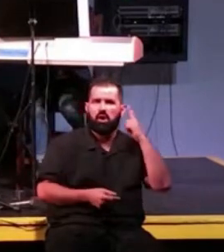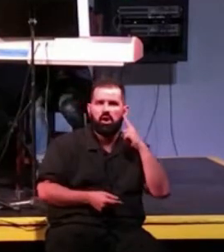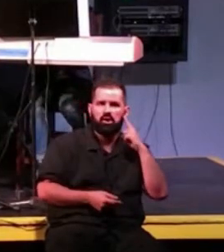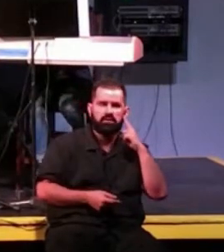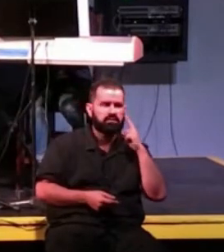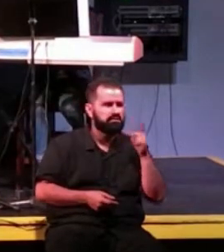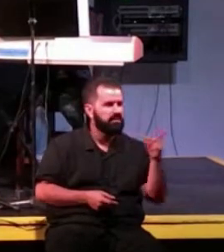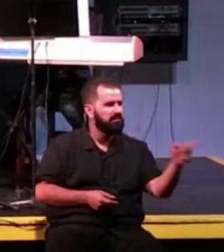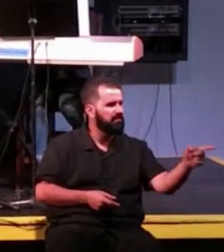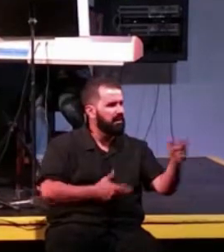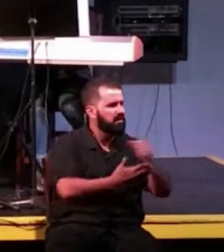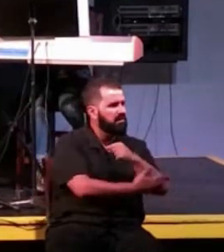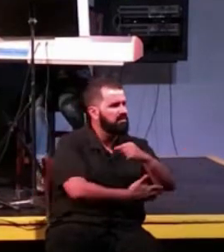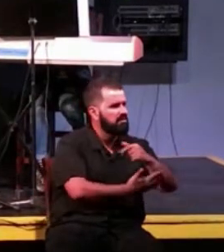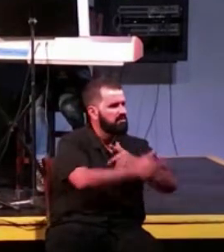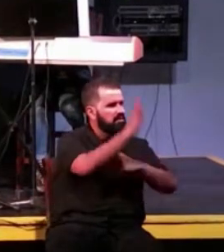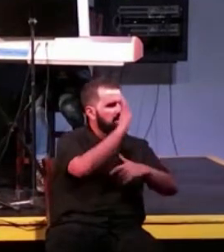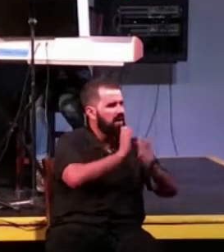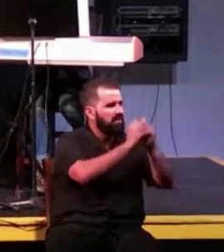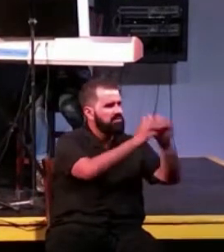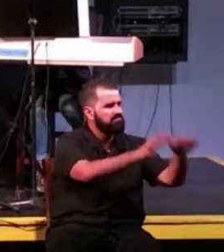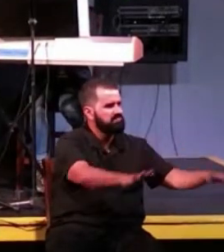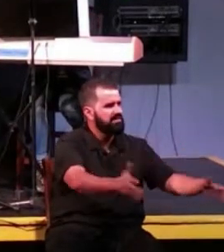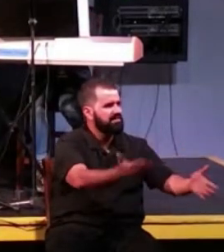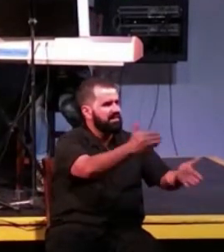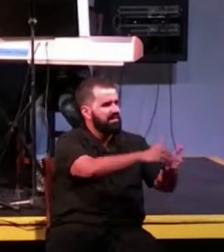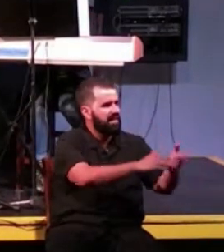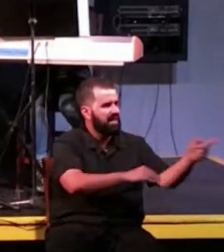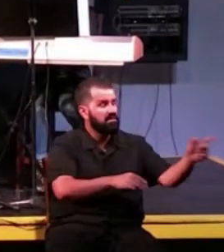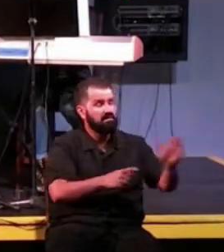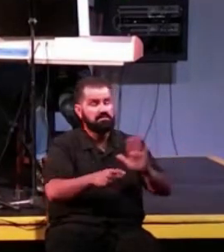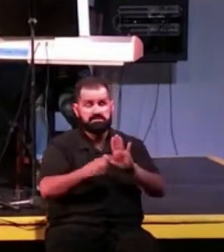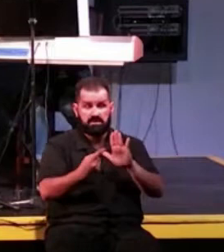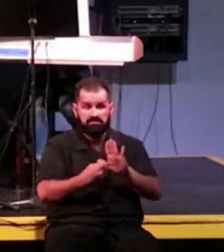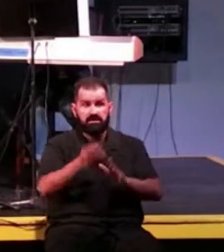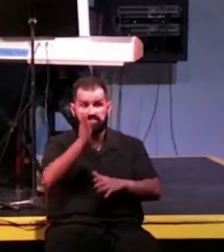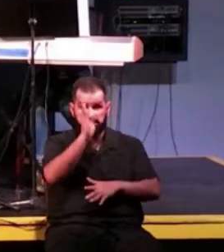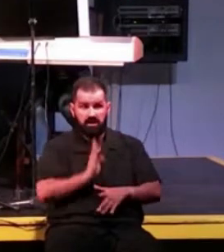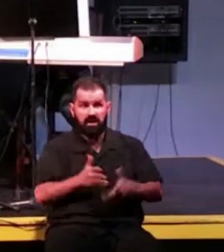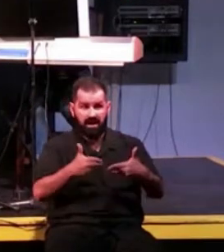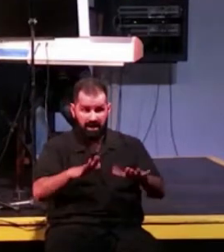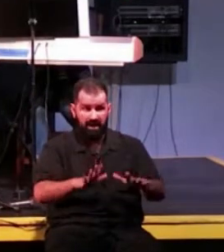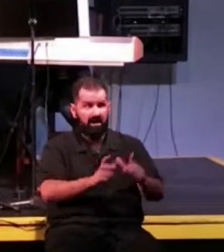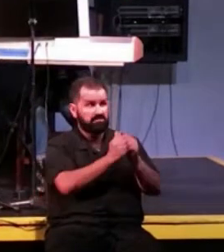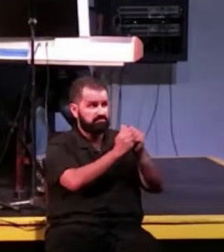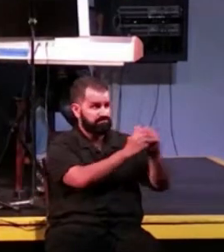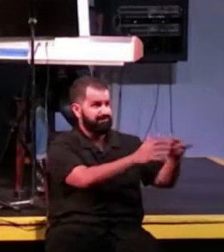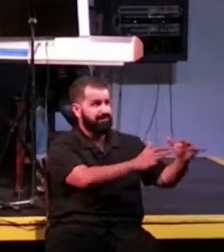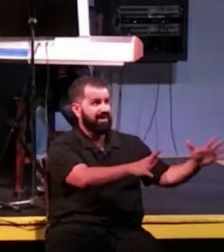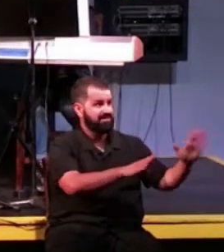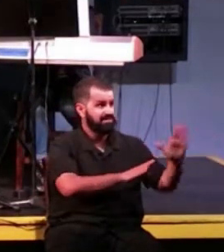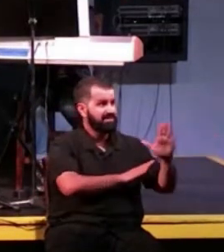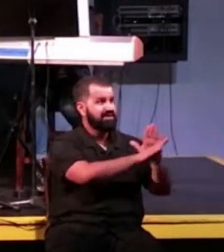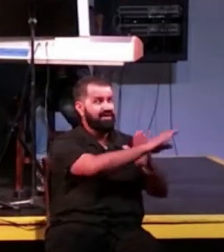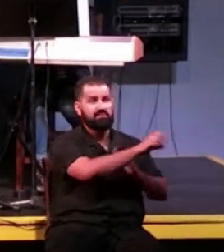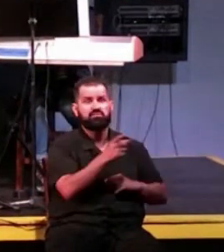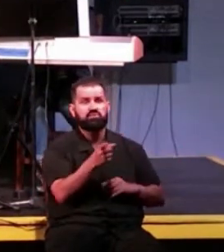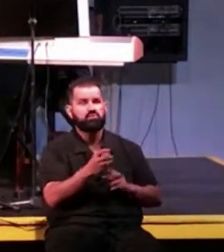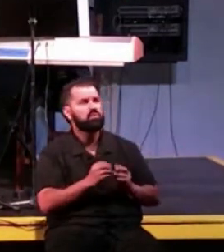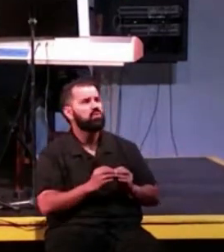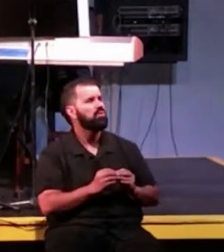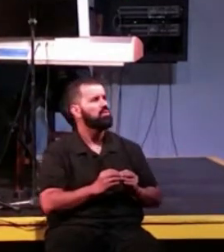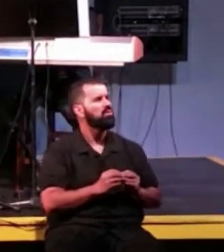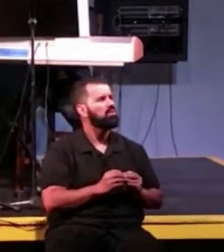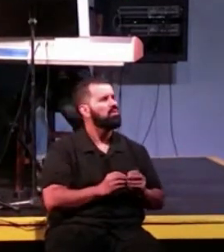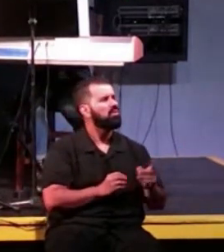in Judah, the Lord was providing. Sometimes God allows successful people in your life to motivate you. If I